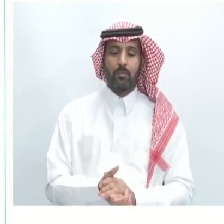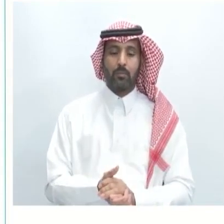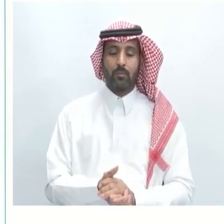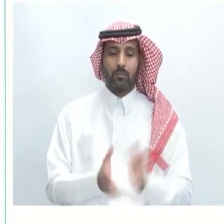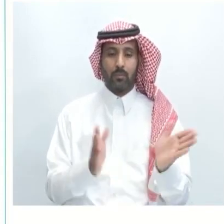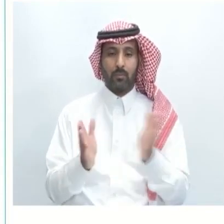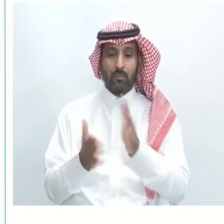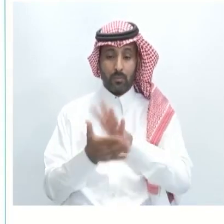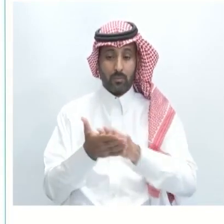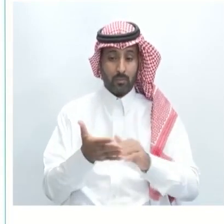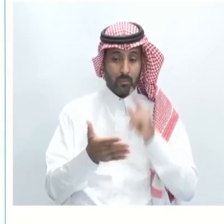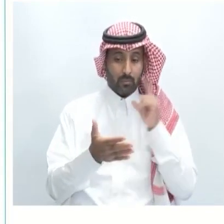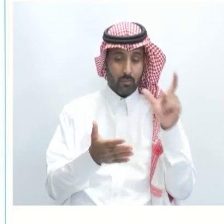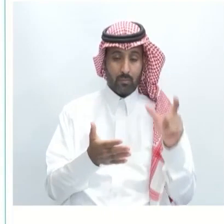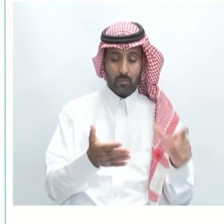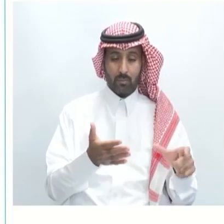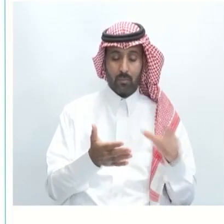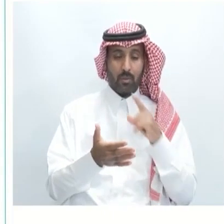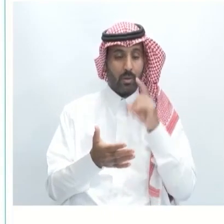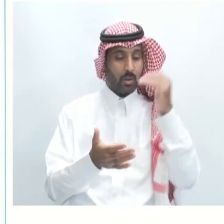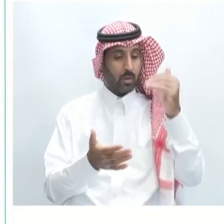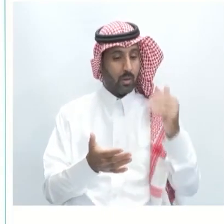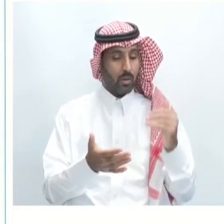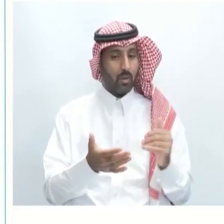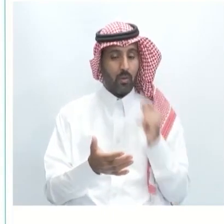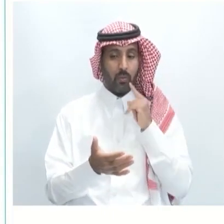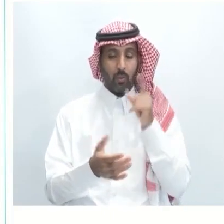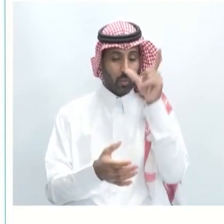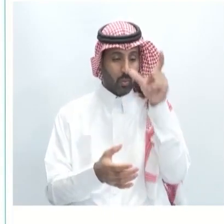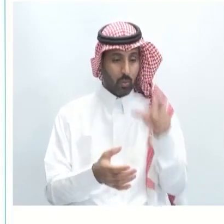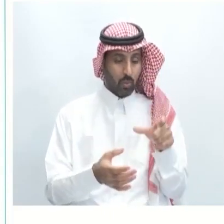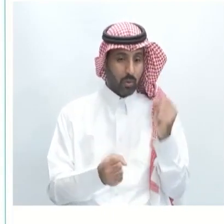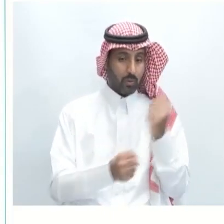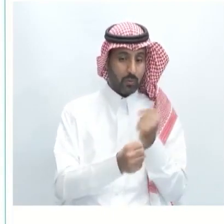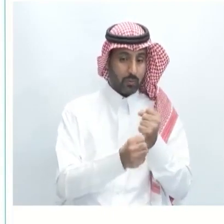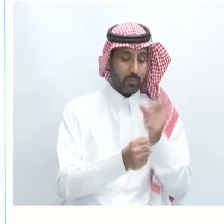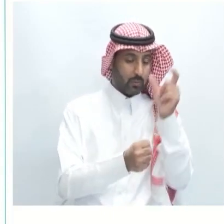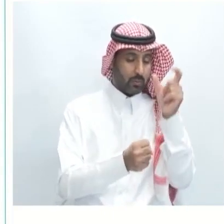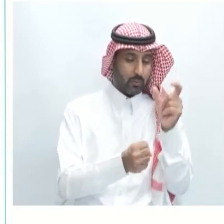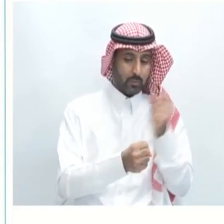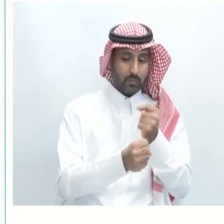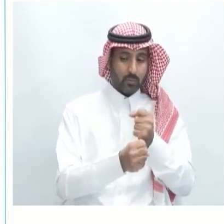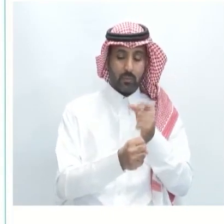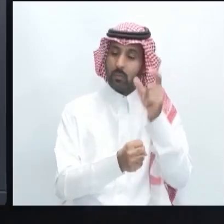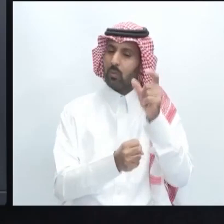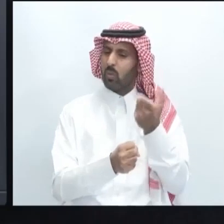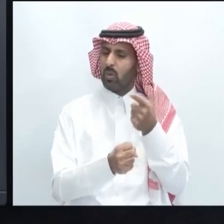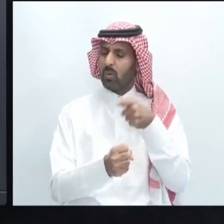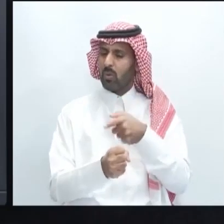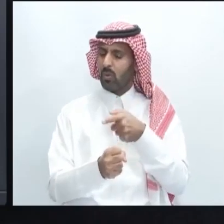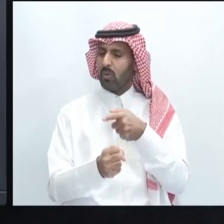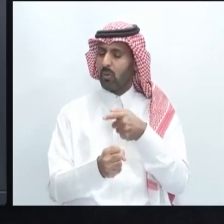So now that we have listened to each and every one of these jobs, let's decide whether